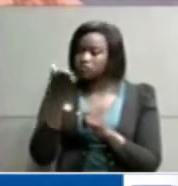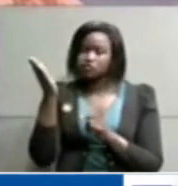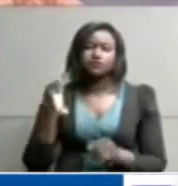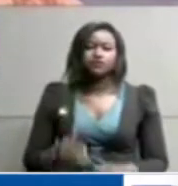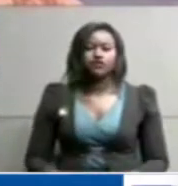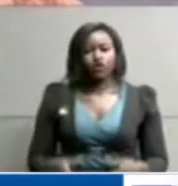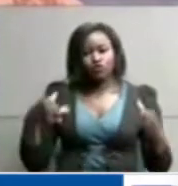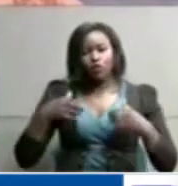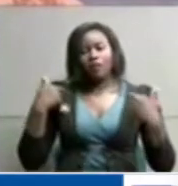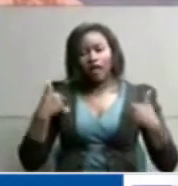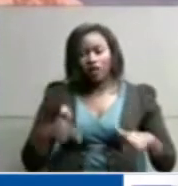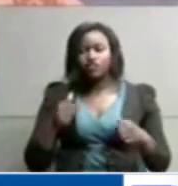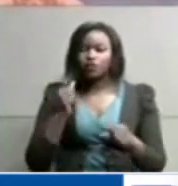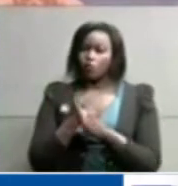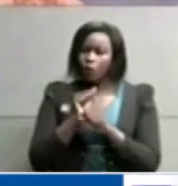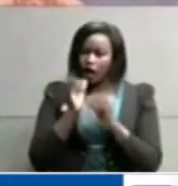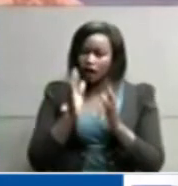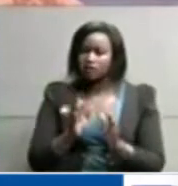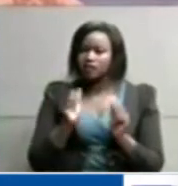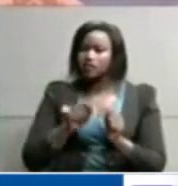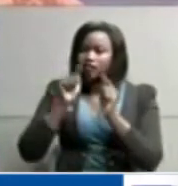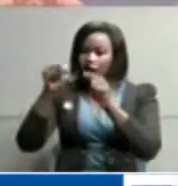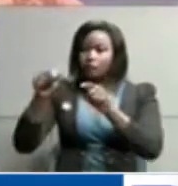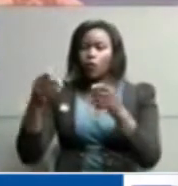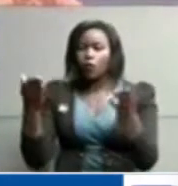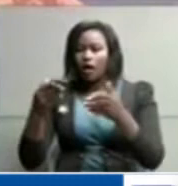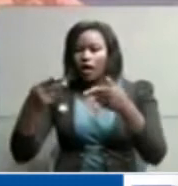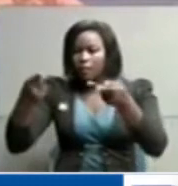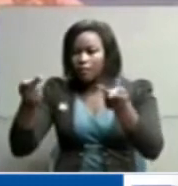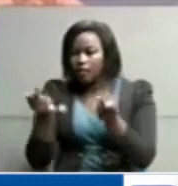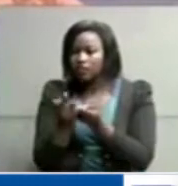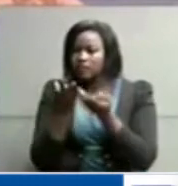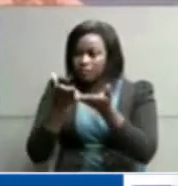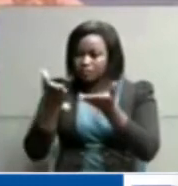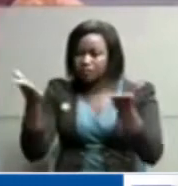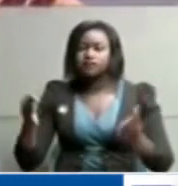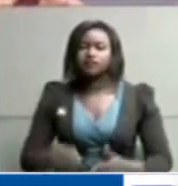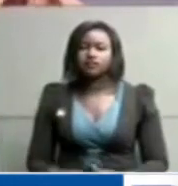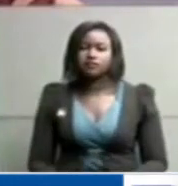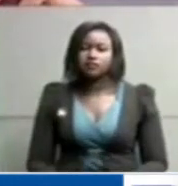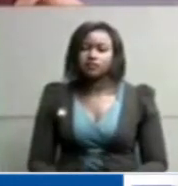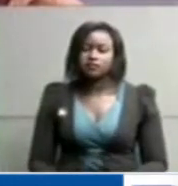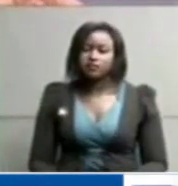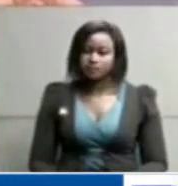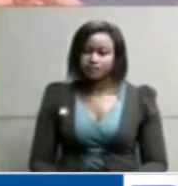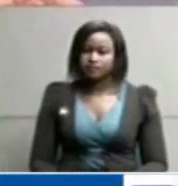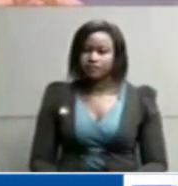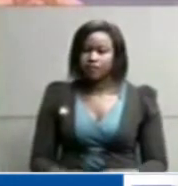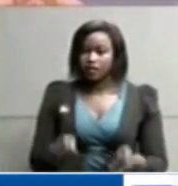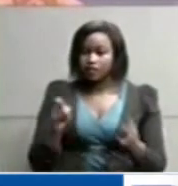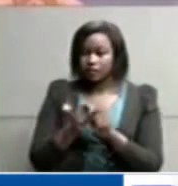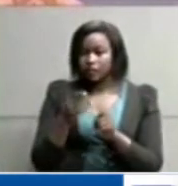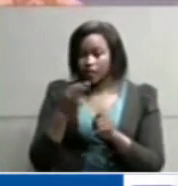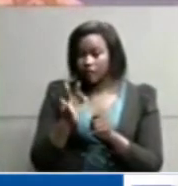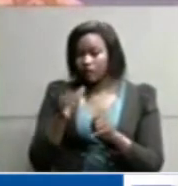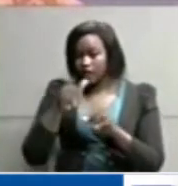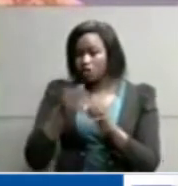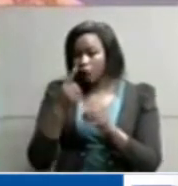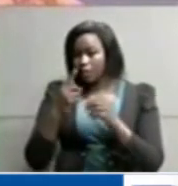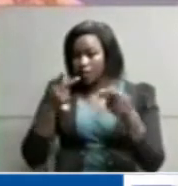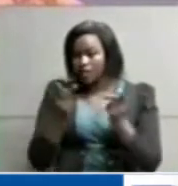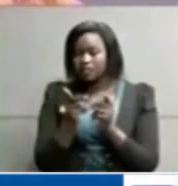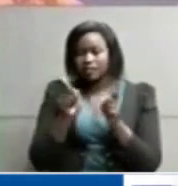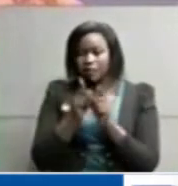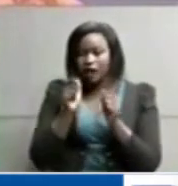health workers can come where the people are, take off the swabs. Even though the testing facility is in one place, samples can